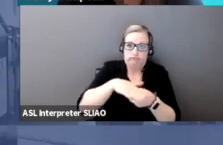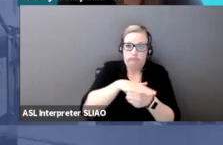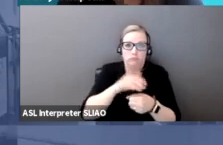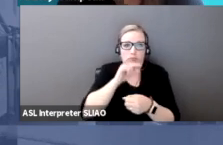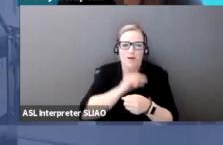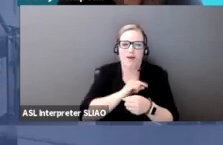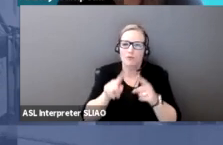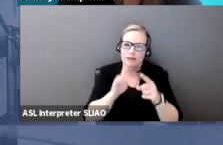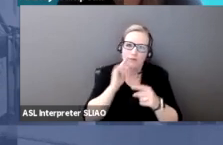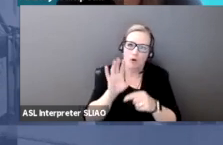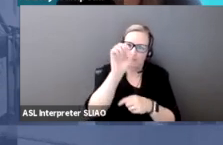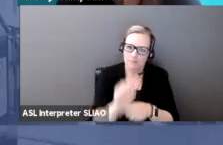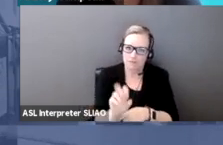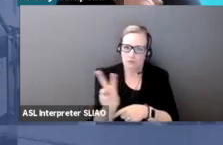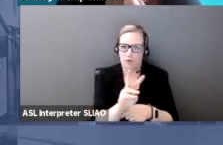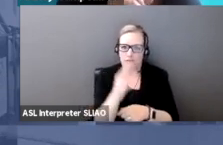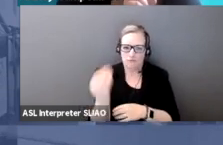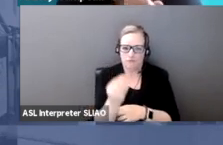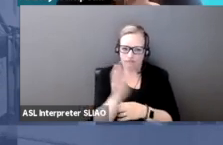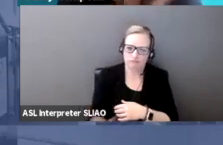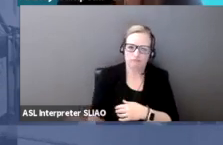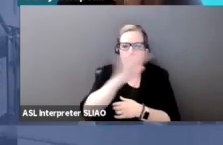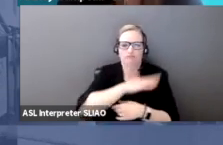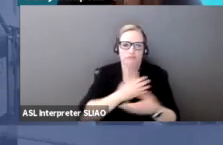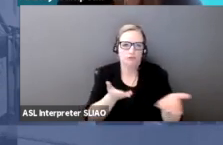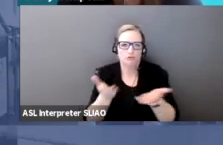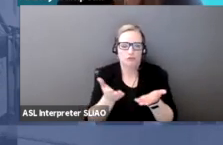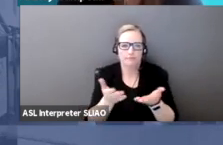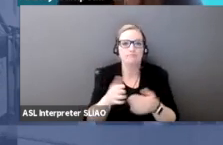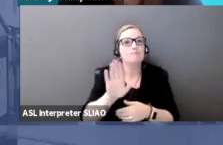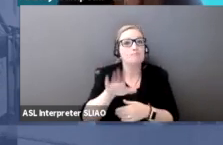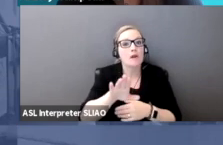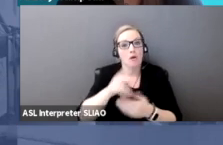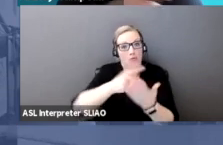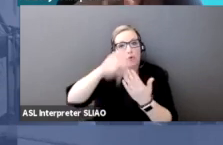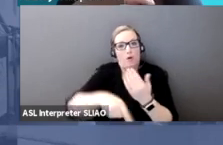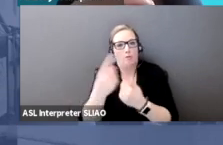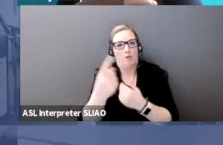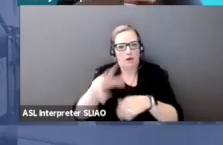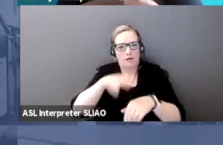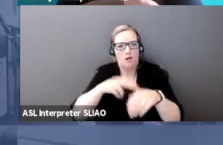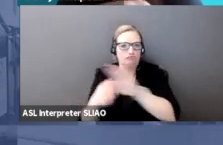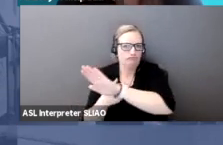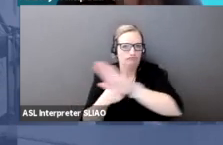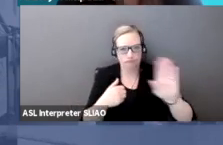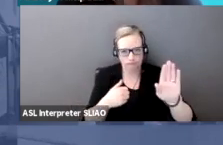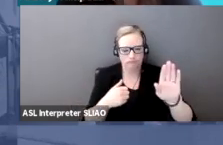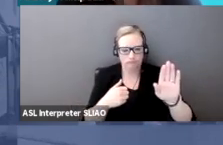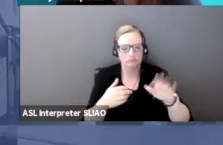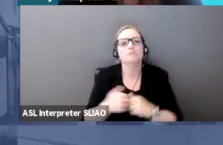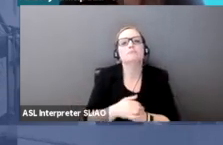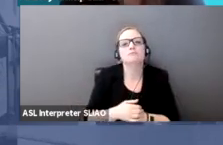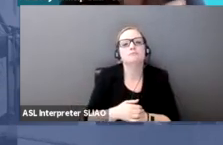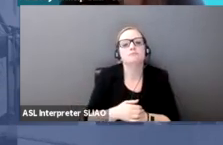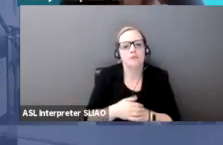southwestern Ontario. We have one national program, so while we do most of our work relatively close by,